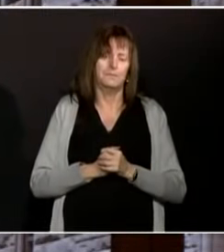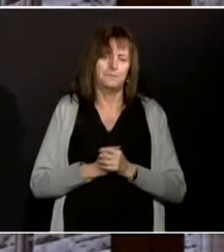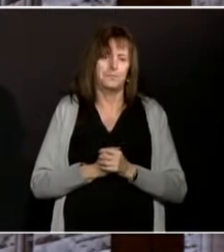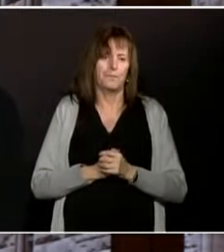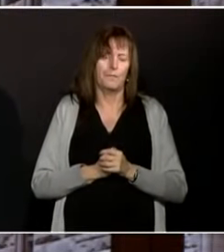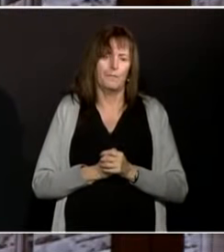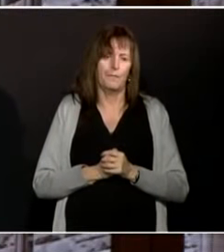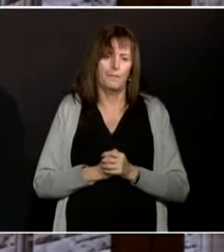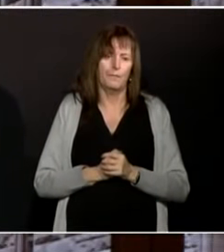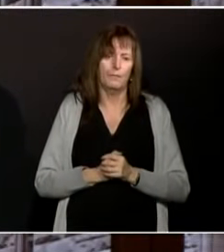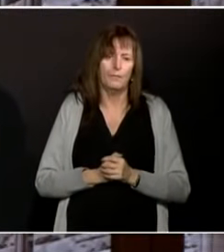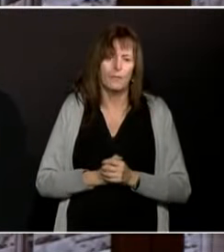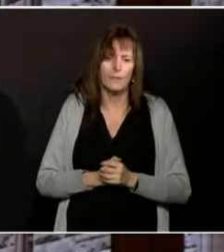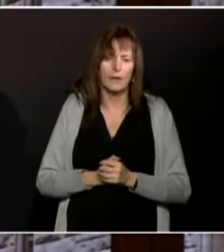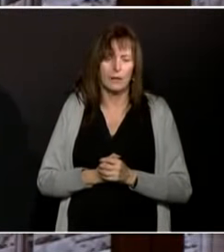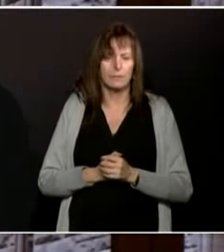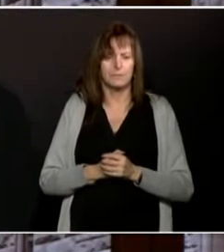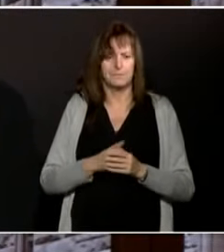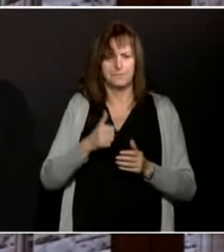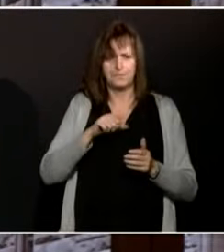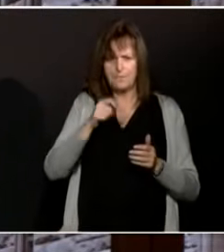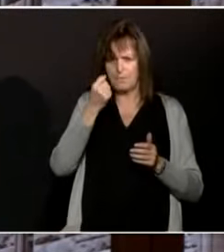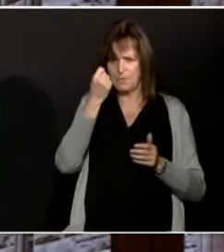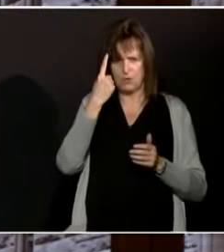risk factors that people are involved with?